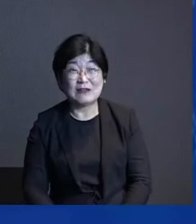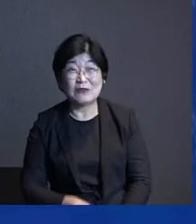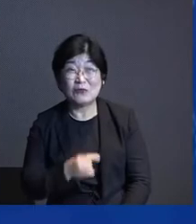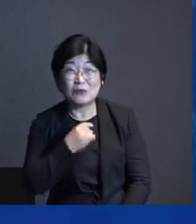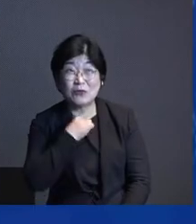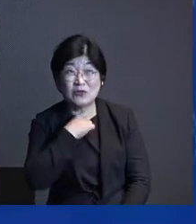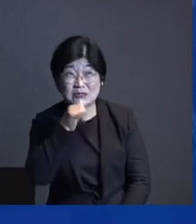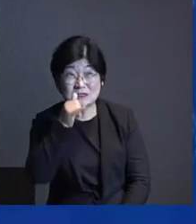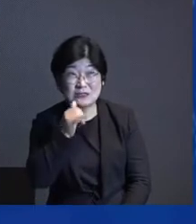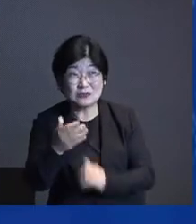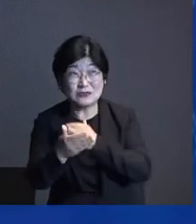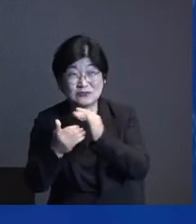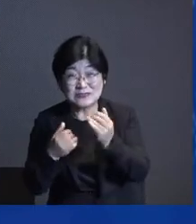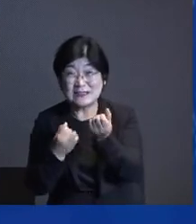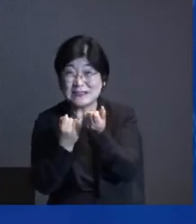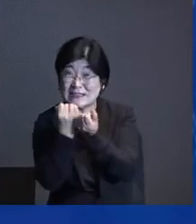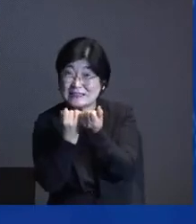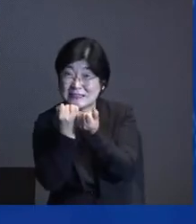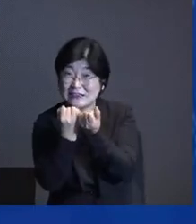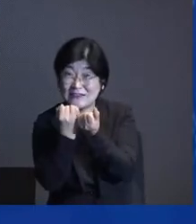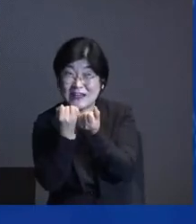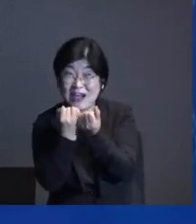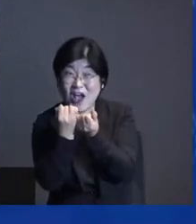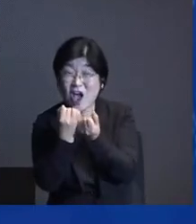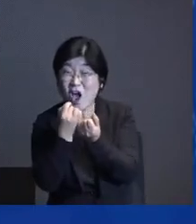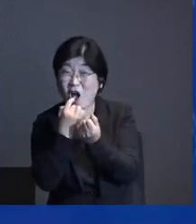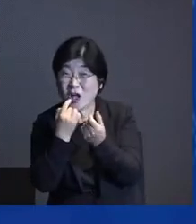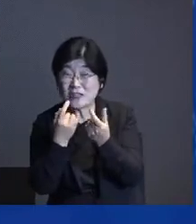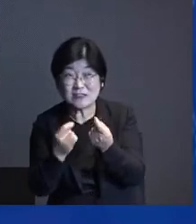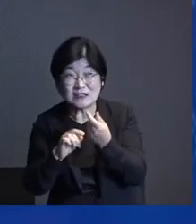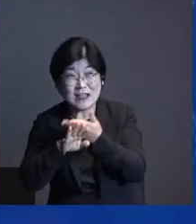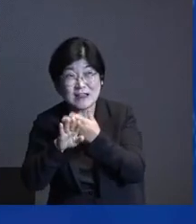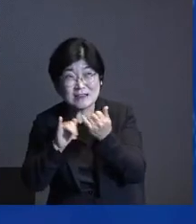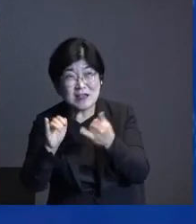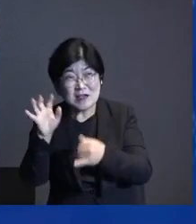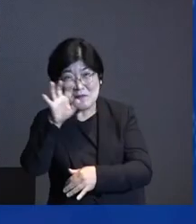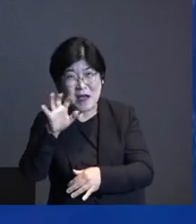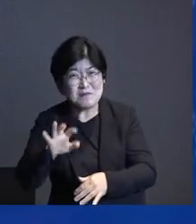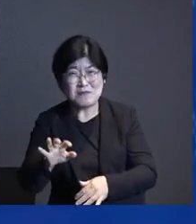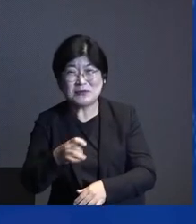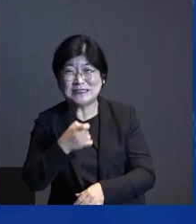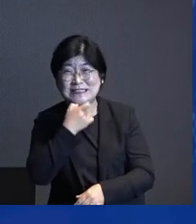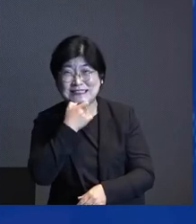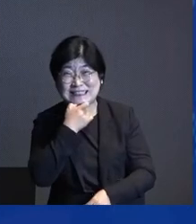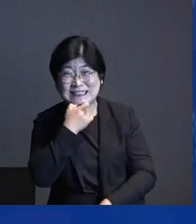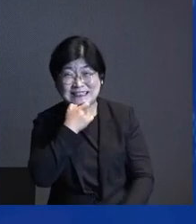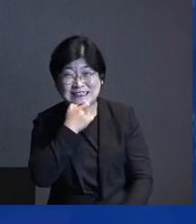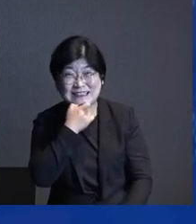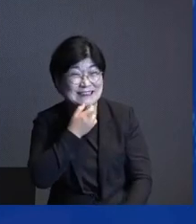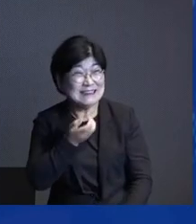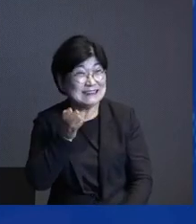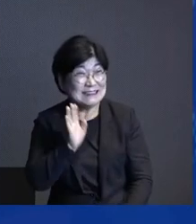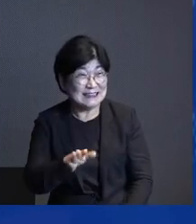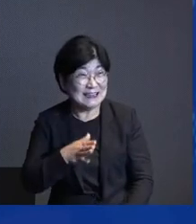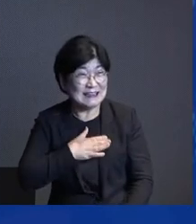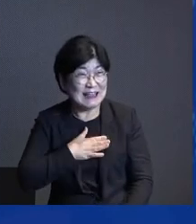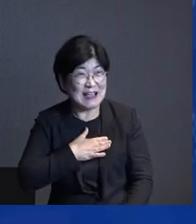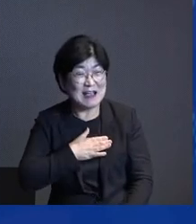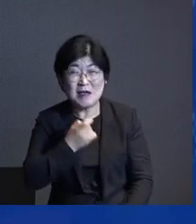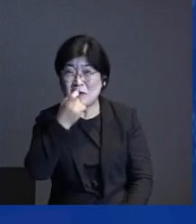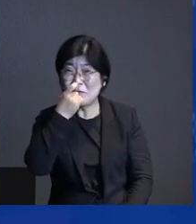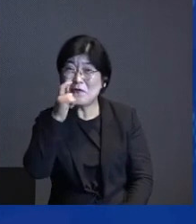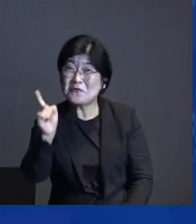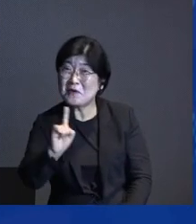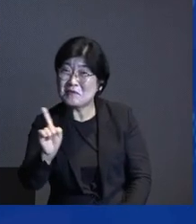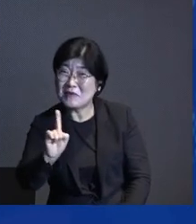further other speakers' comments, but for me, one of the main takeaway messages is that where